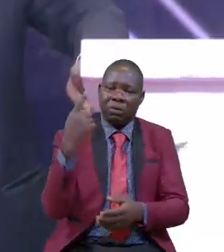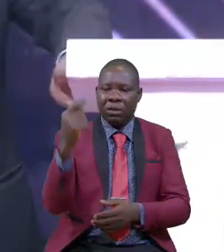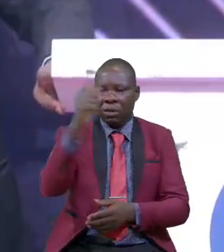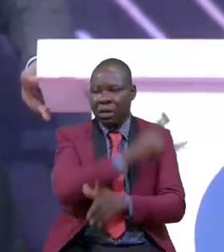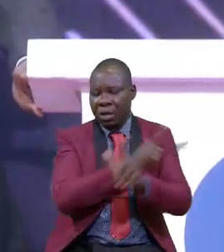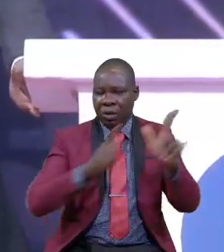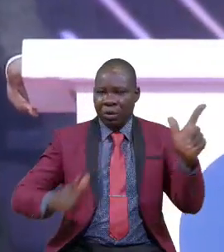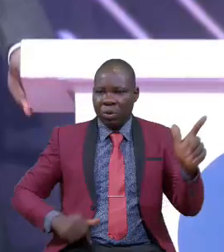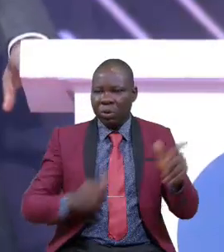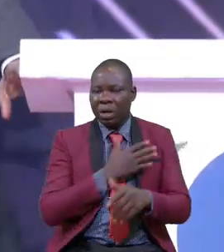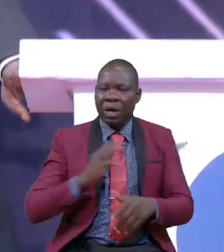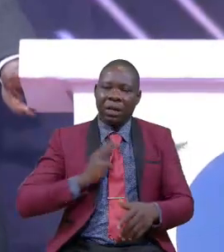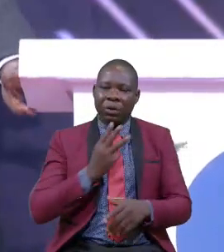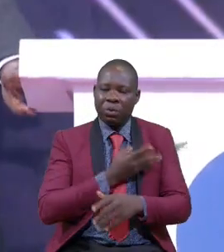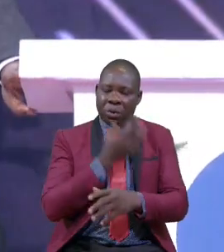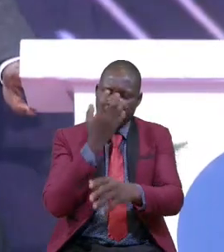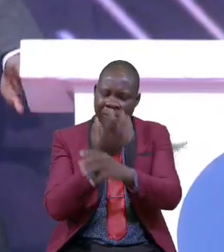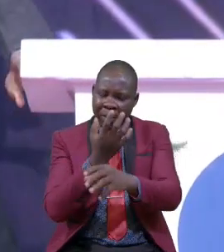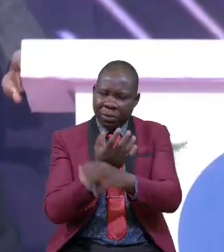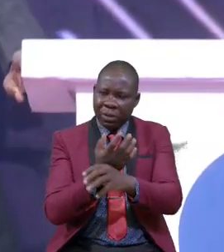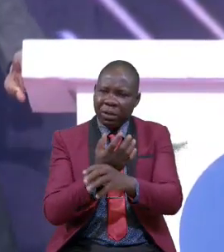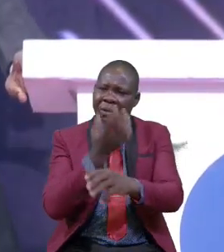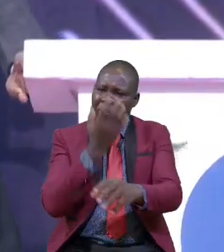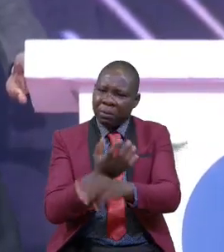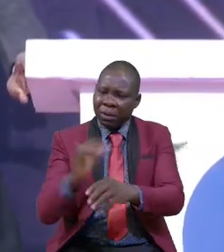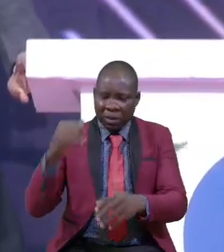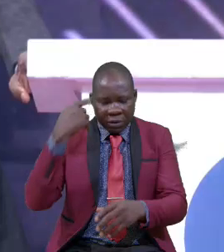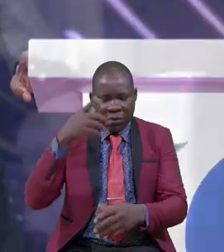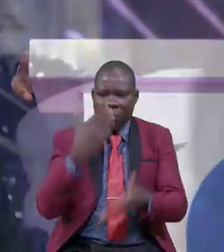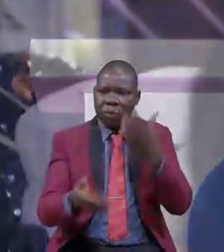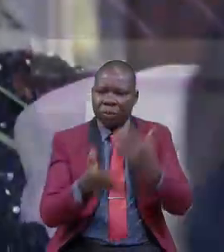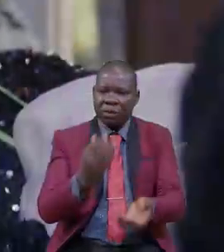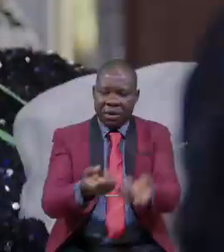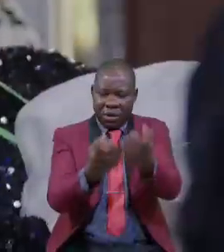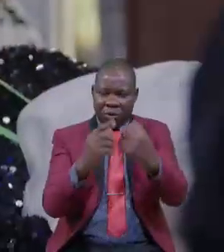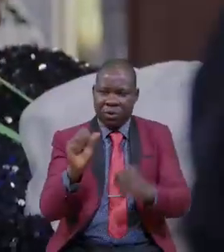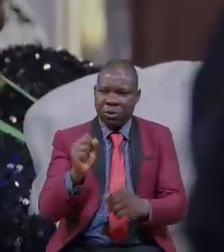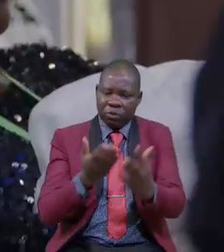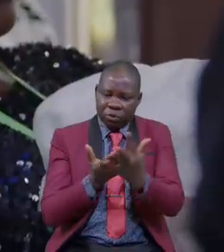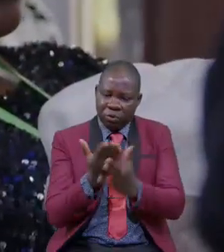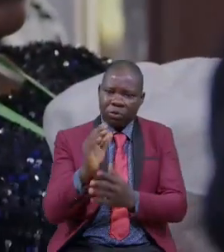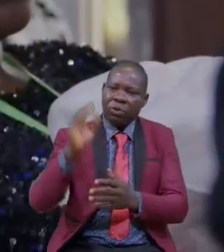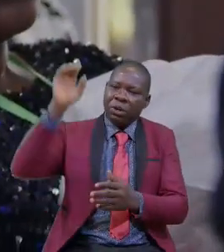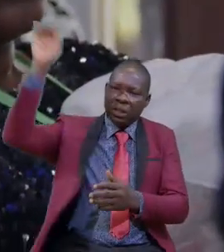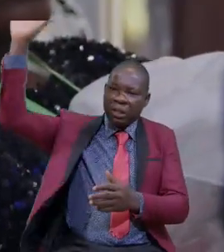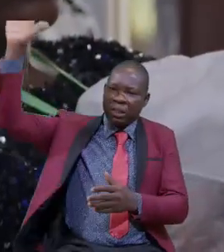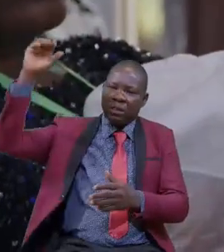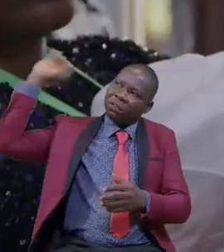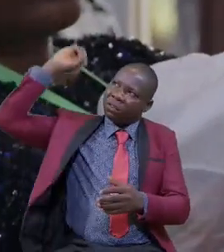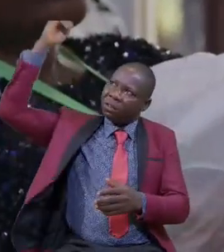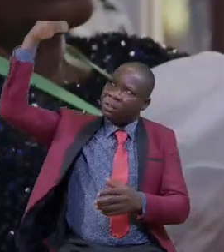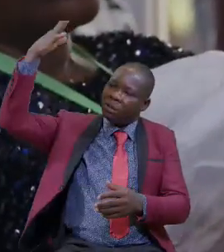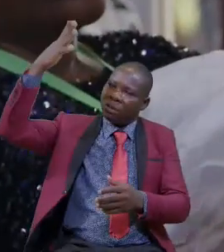pleading for whatever comes through His grace, godliness, whatever comes through